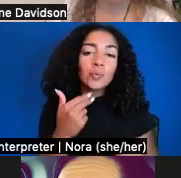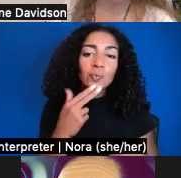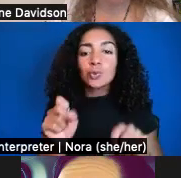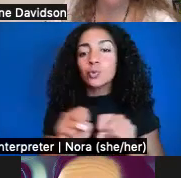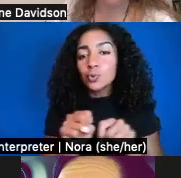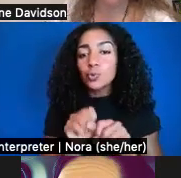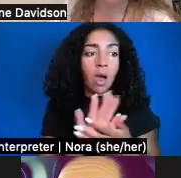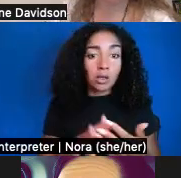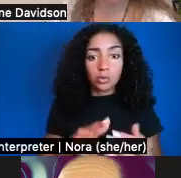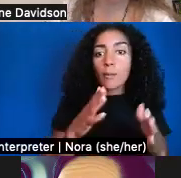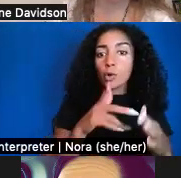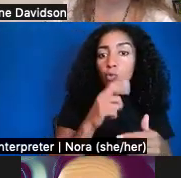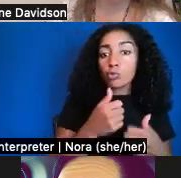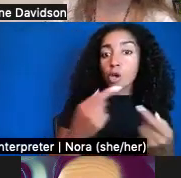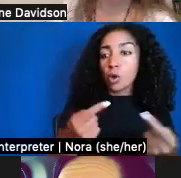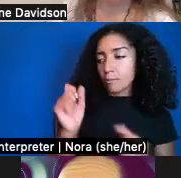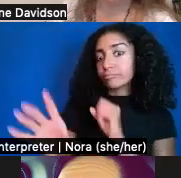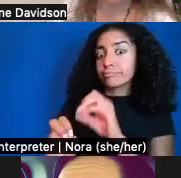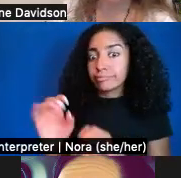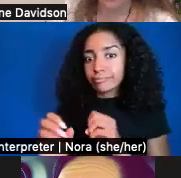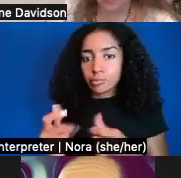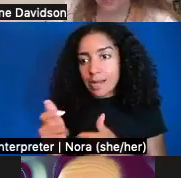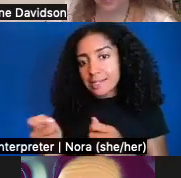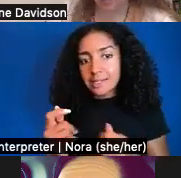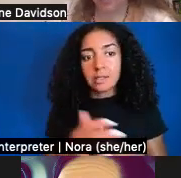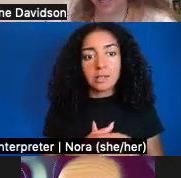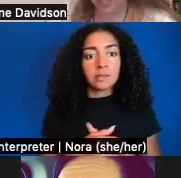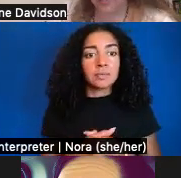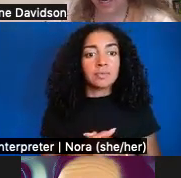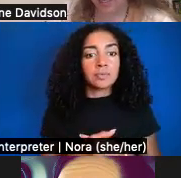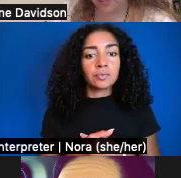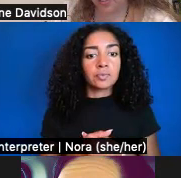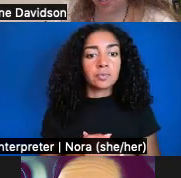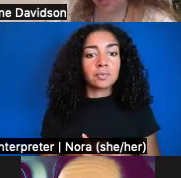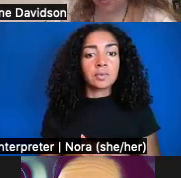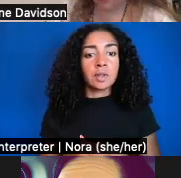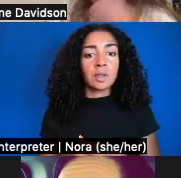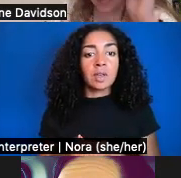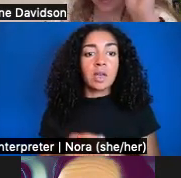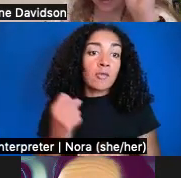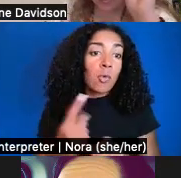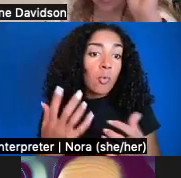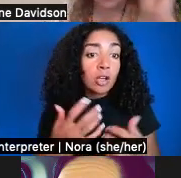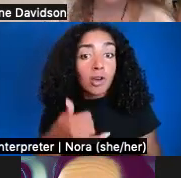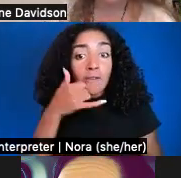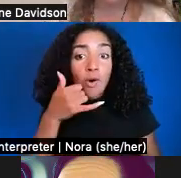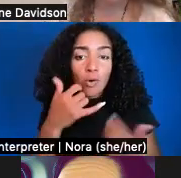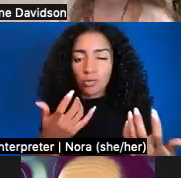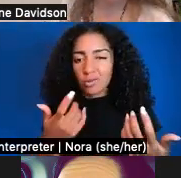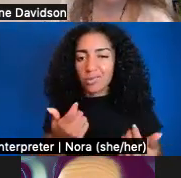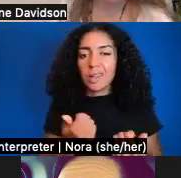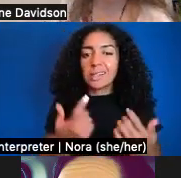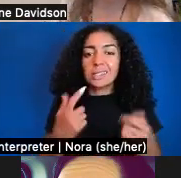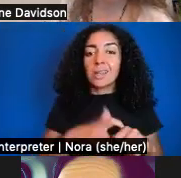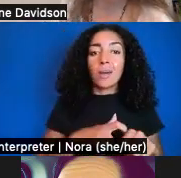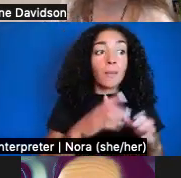Everybody wants the phone, right? So anytime that they can capitalize on, something that is a need